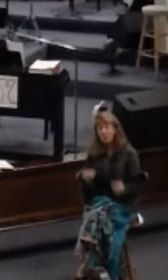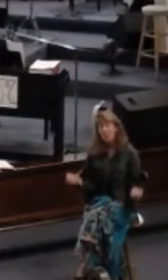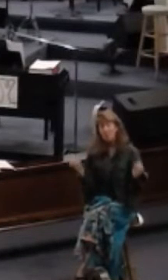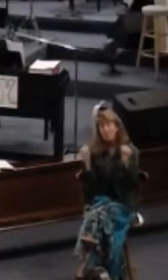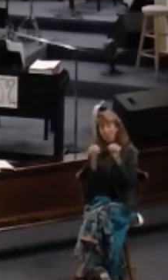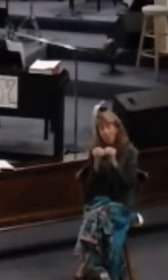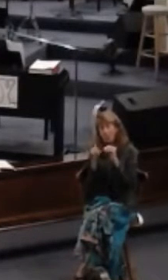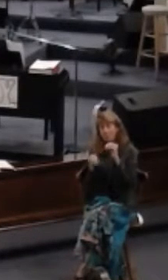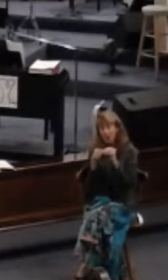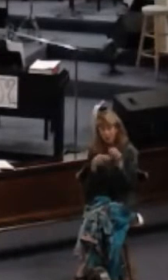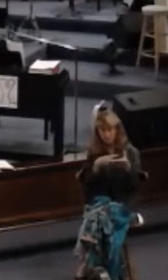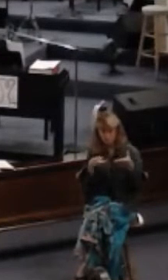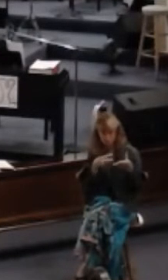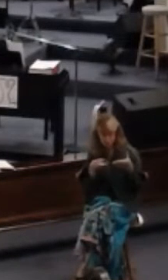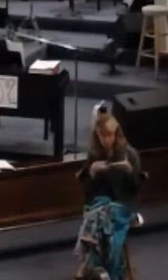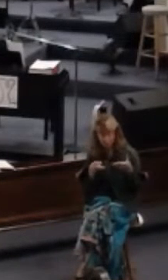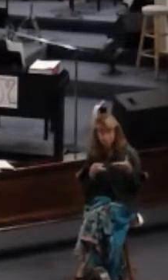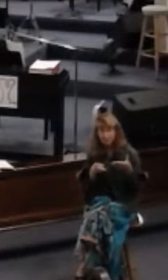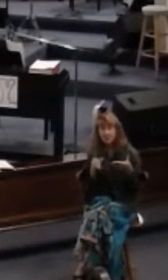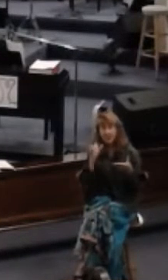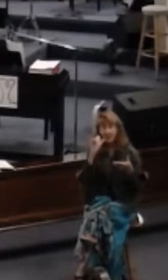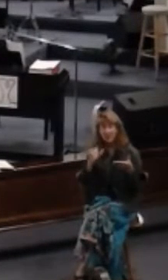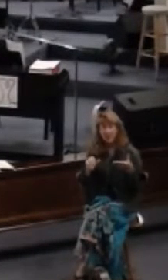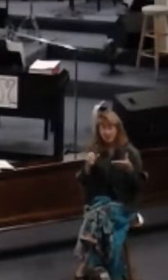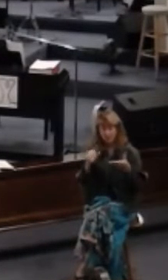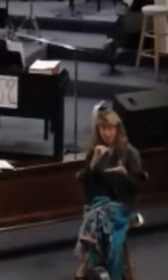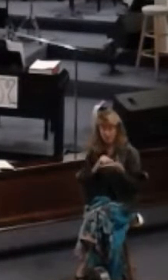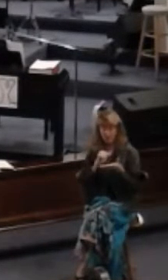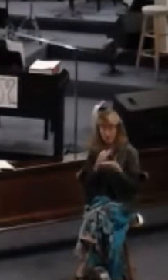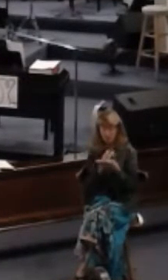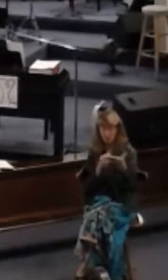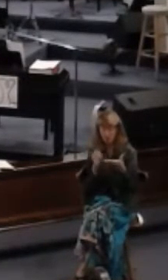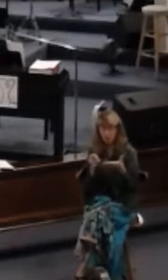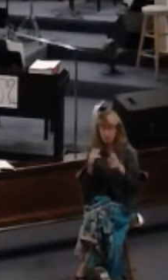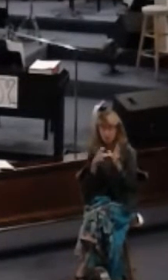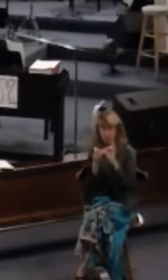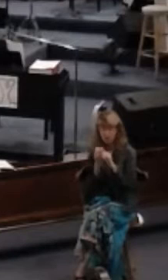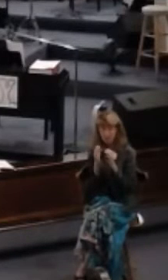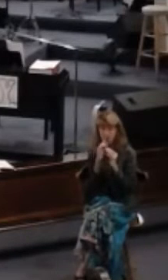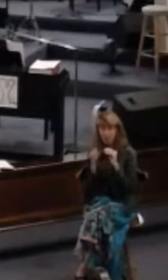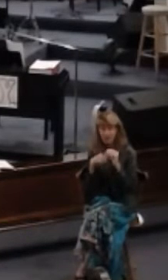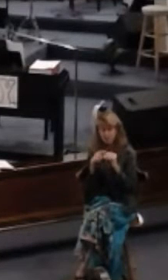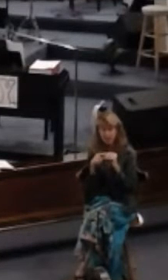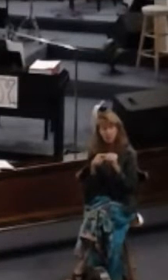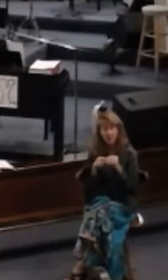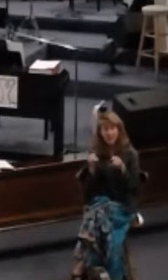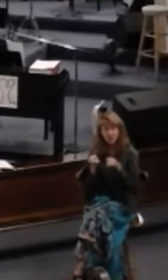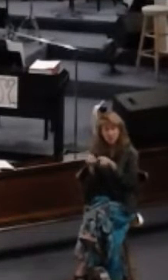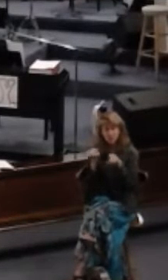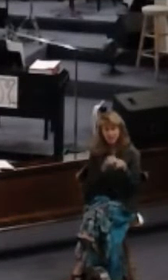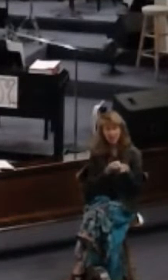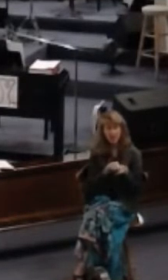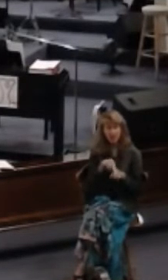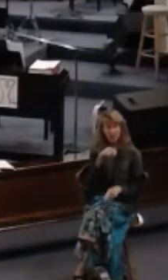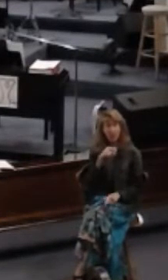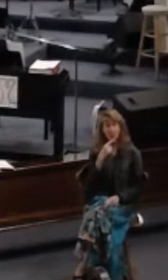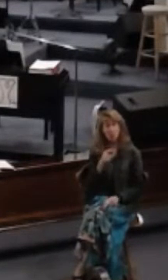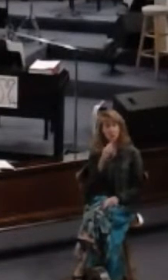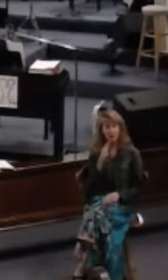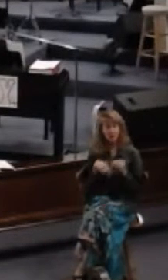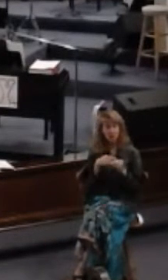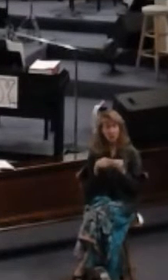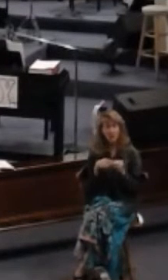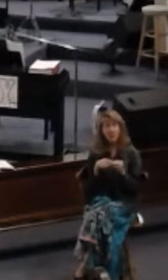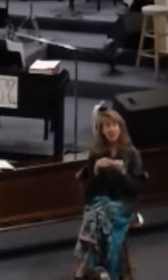than that. In that text, we read a similar story, just like this preacher, August Frank. By the time we get to this story